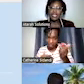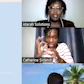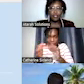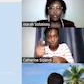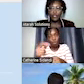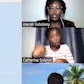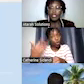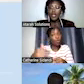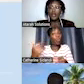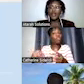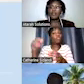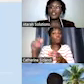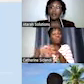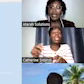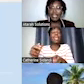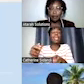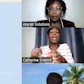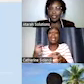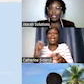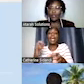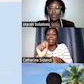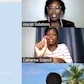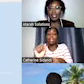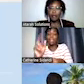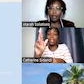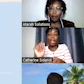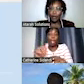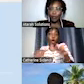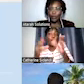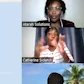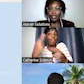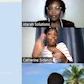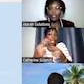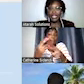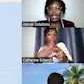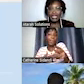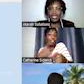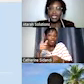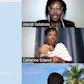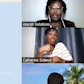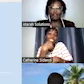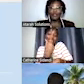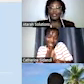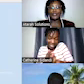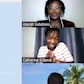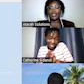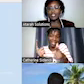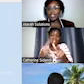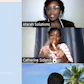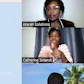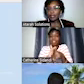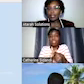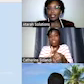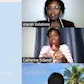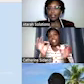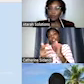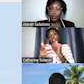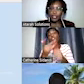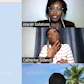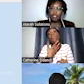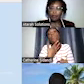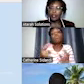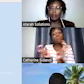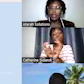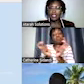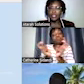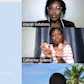say Atara Solutions, or you mention my name. Yes, you can name drop when you get to Fina Gardens. Or if you're looking to contact them and find out